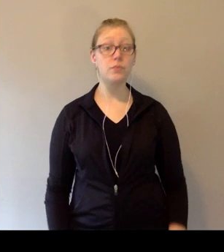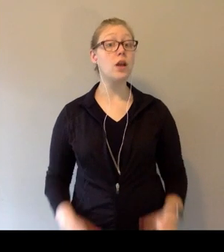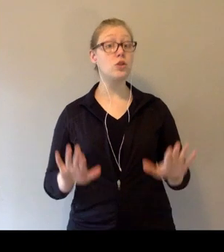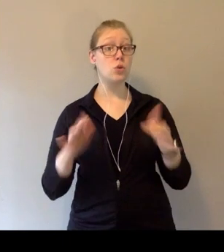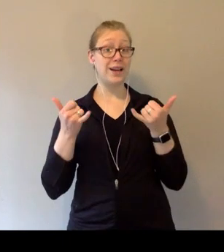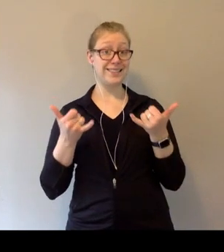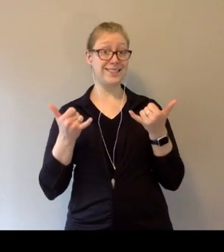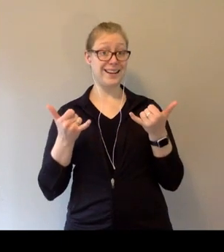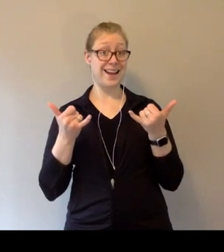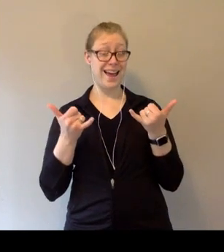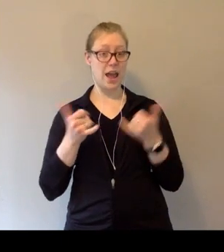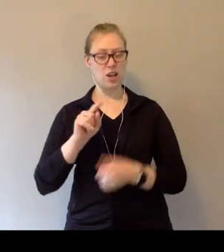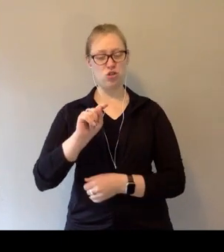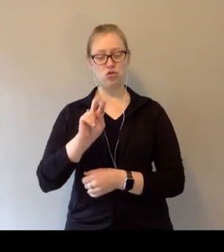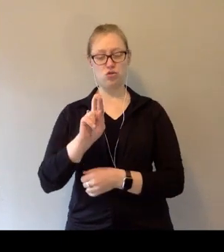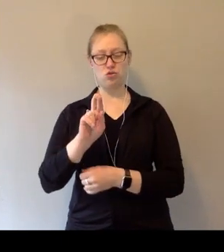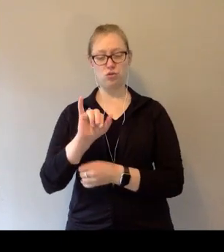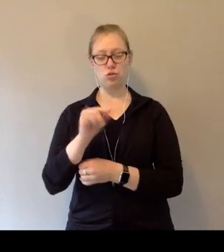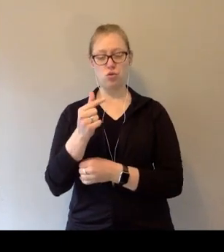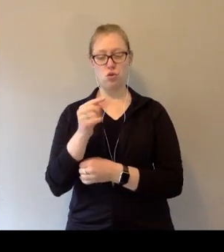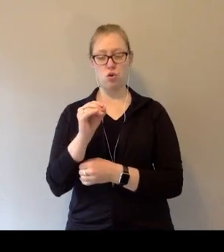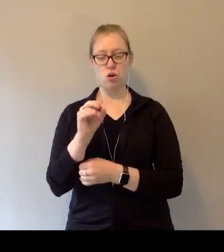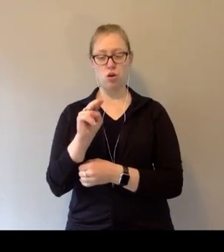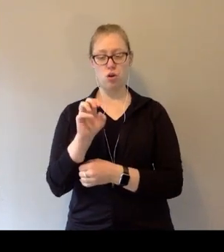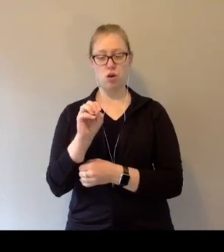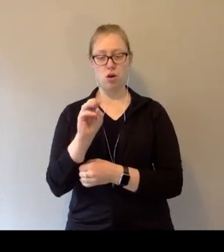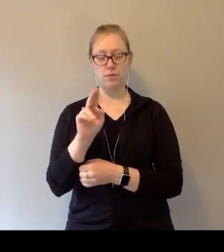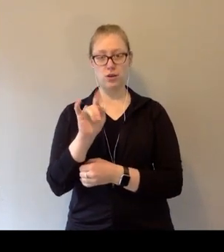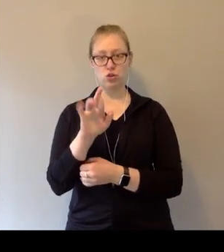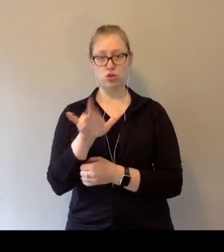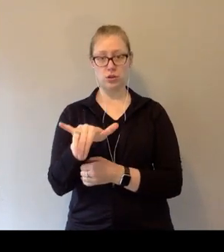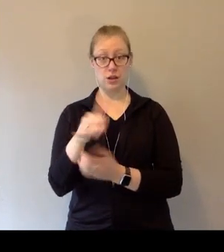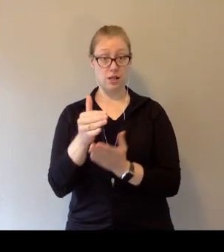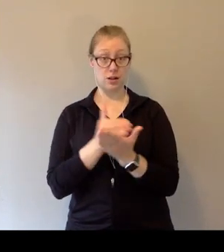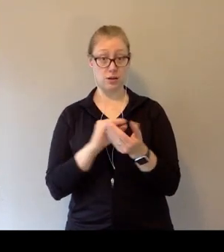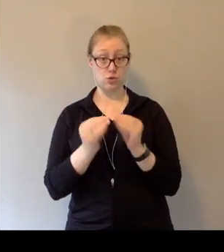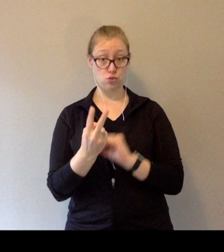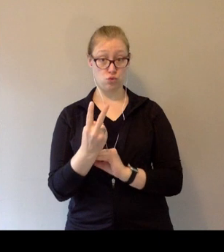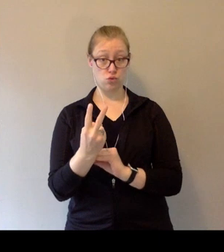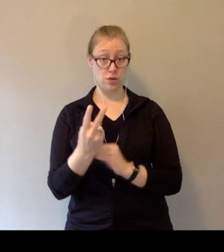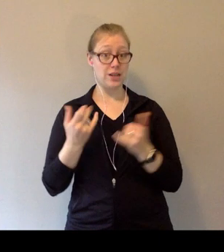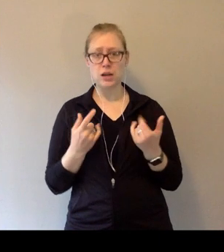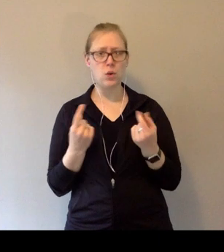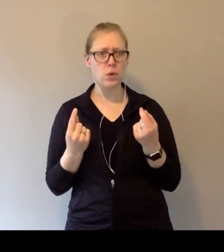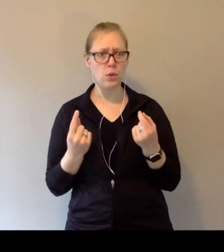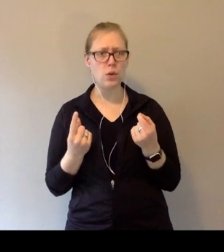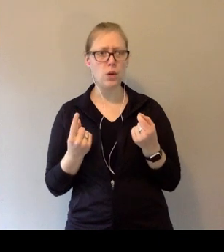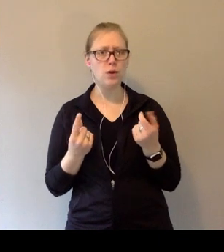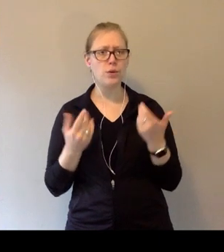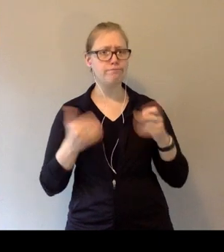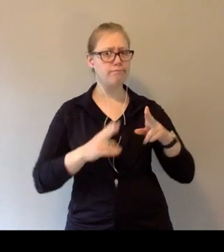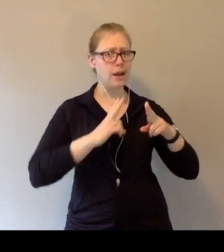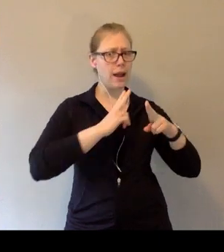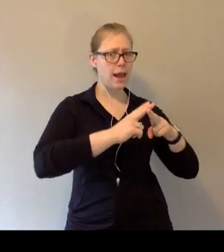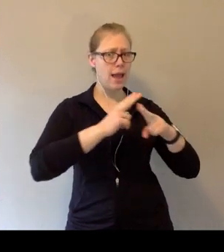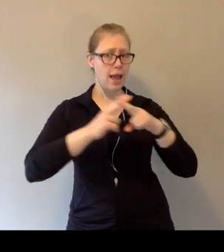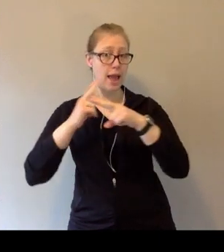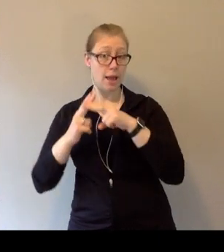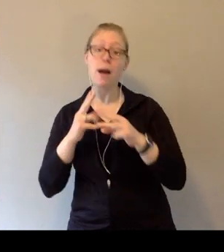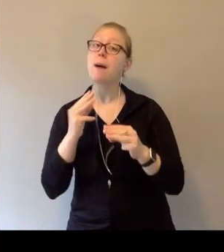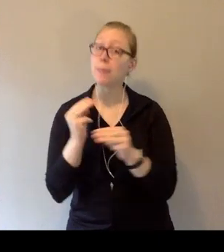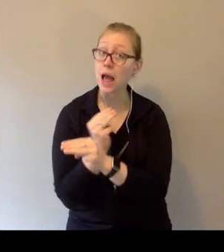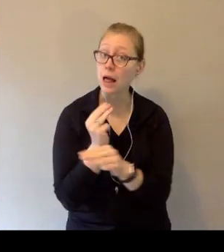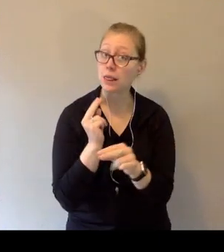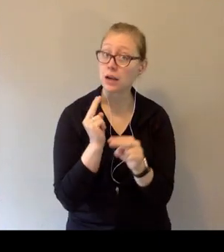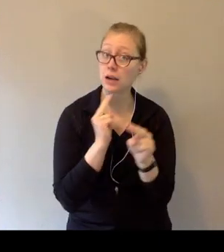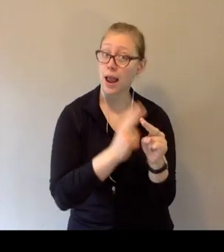Today is trigonometry lesson number 2. And what we're going to do today is give names to the mathematical names